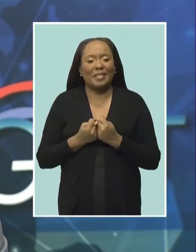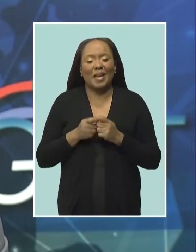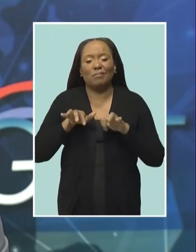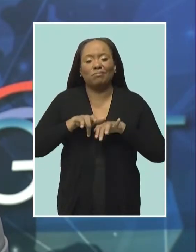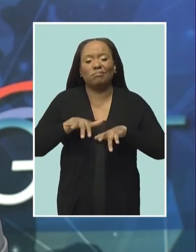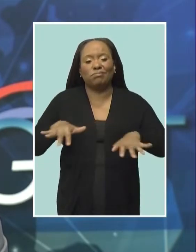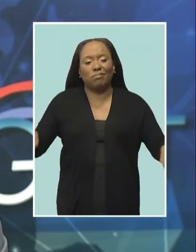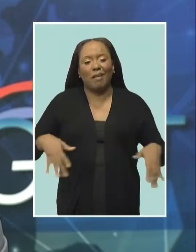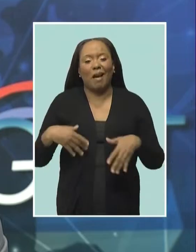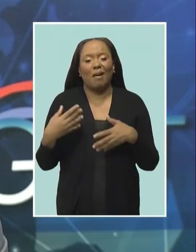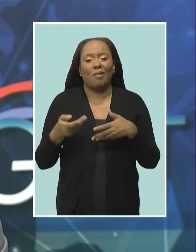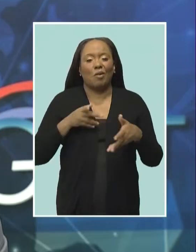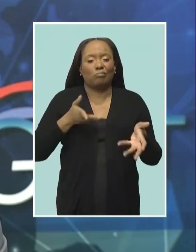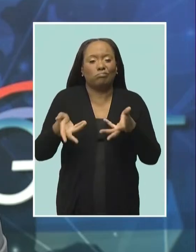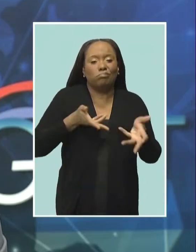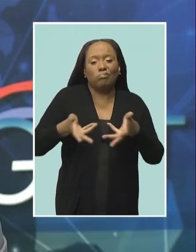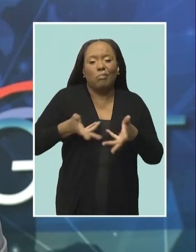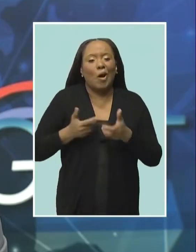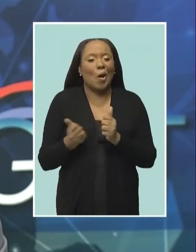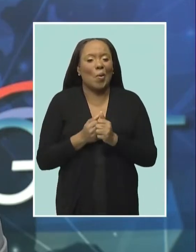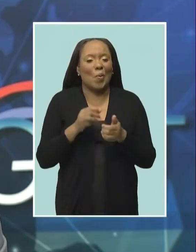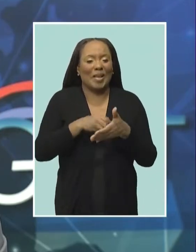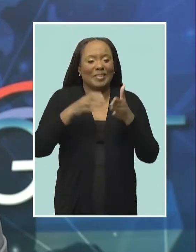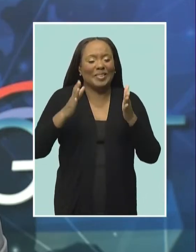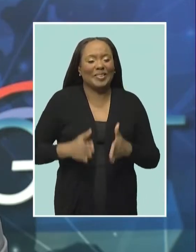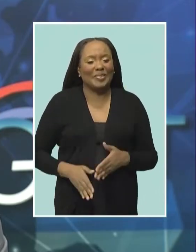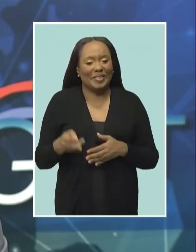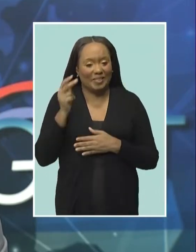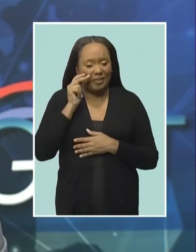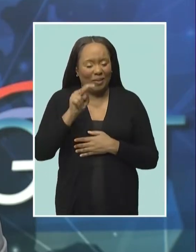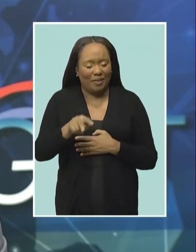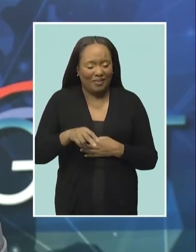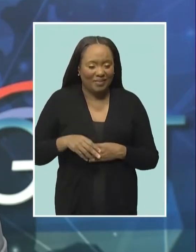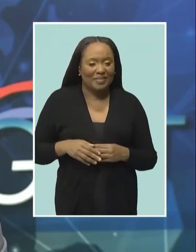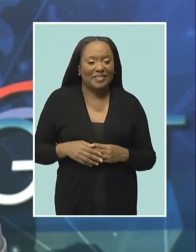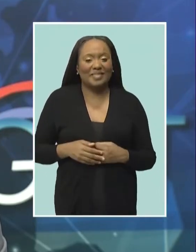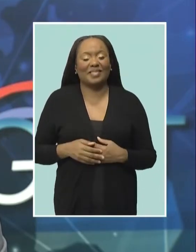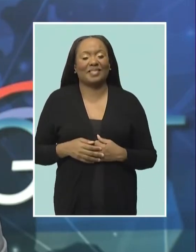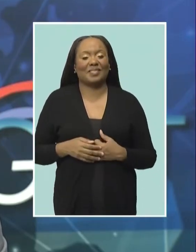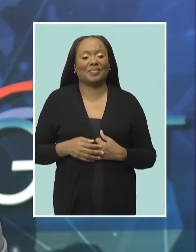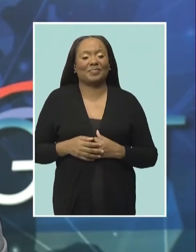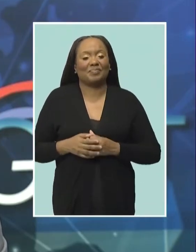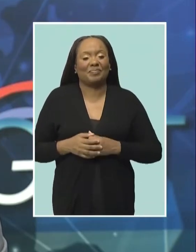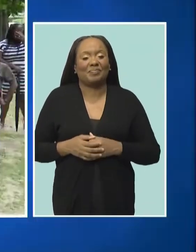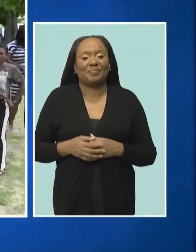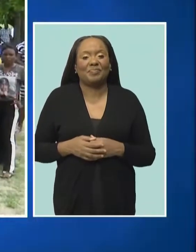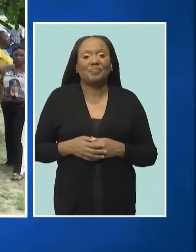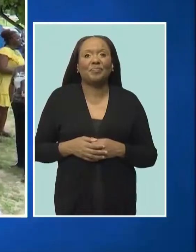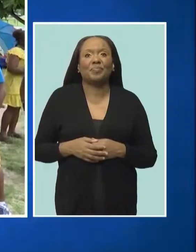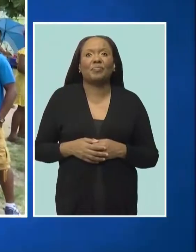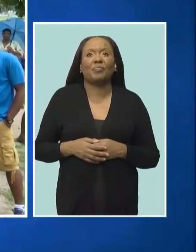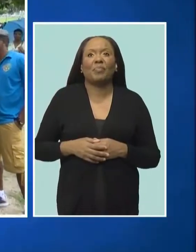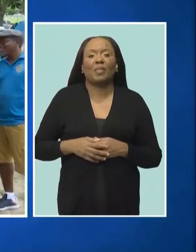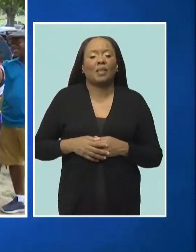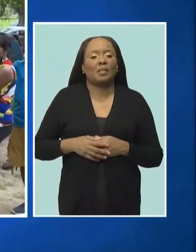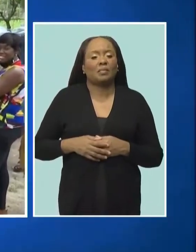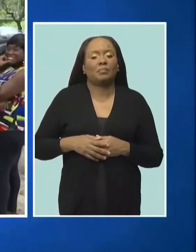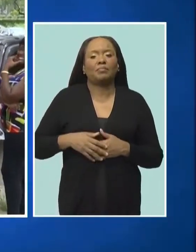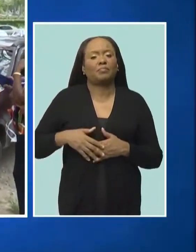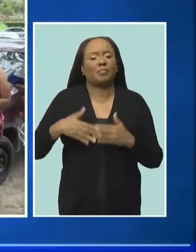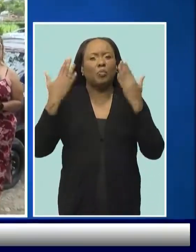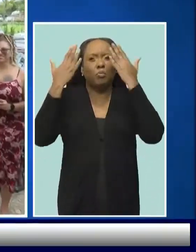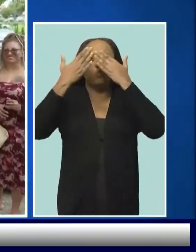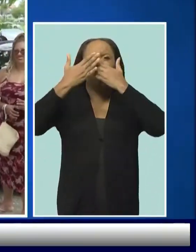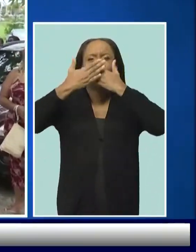that time. Our team was out on the road capturing some of the action. Amid overcast skies and occasional